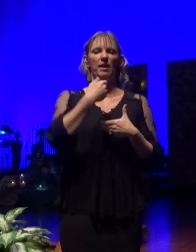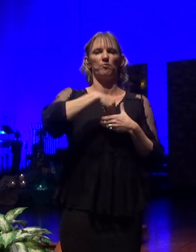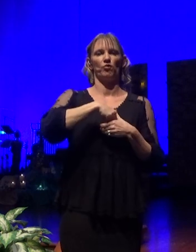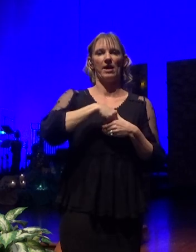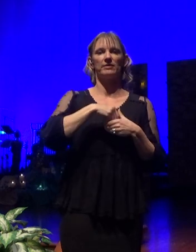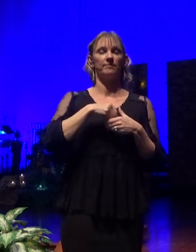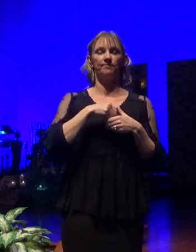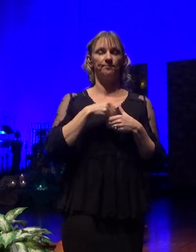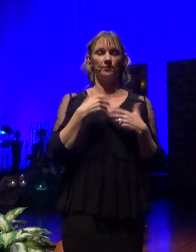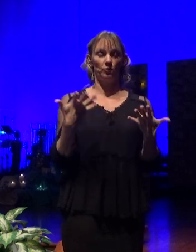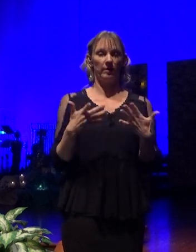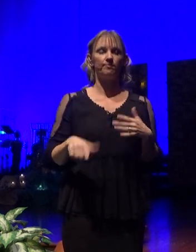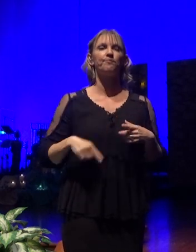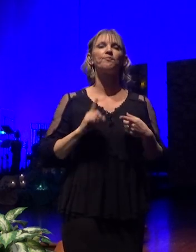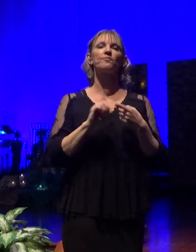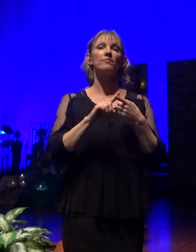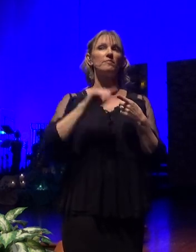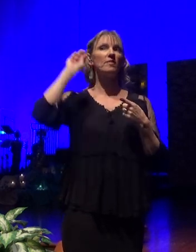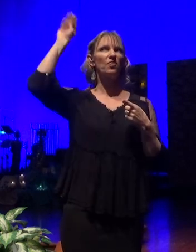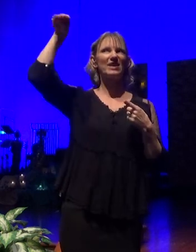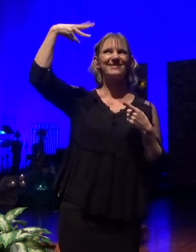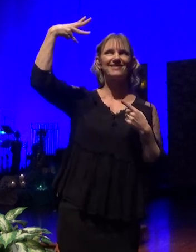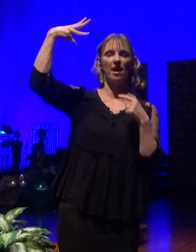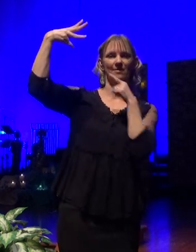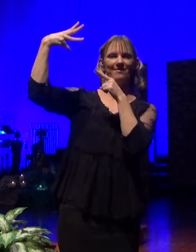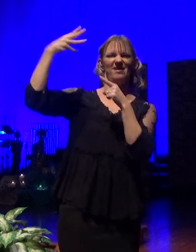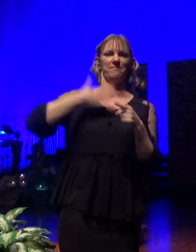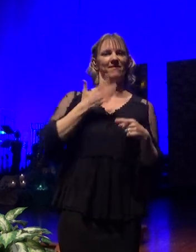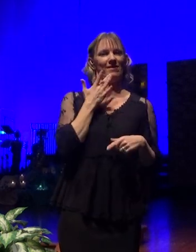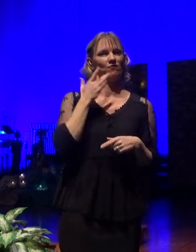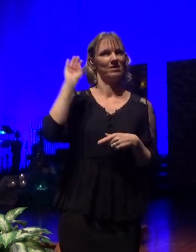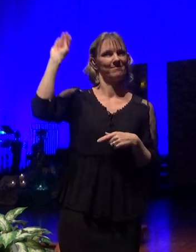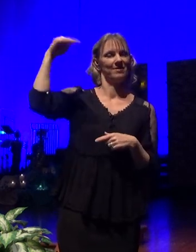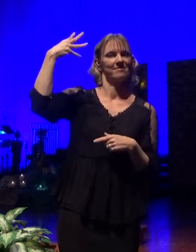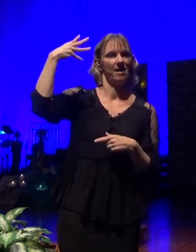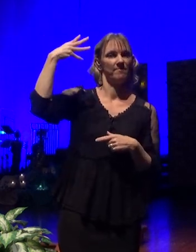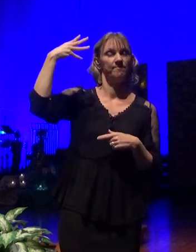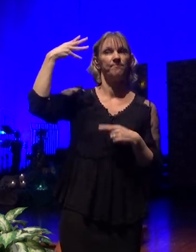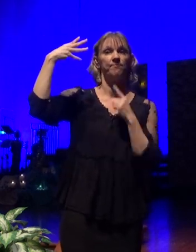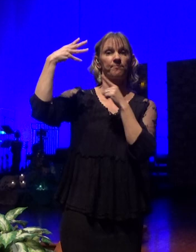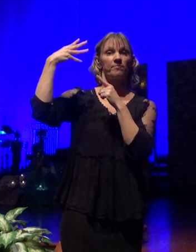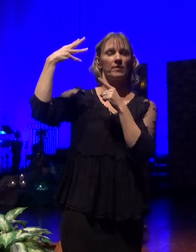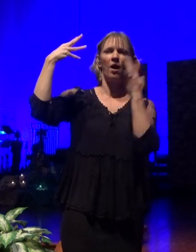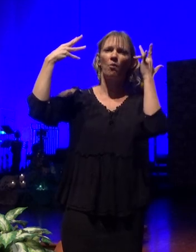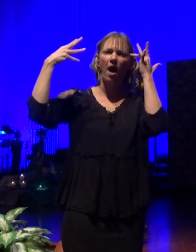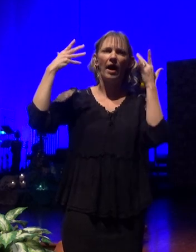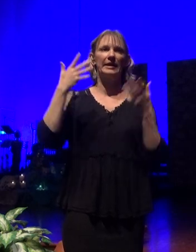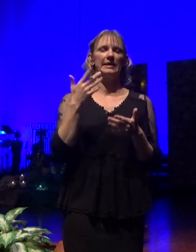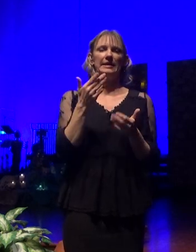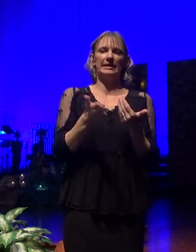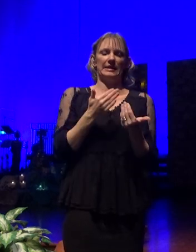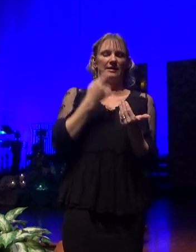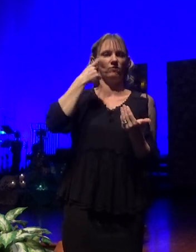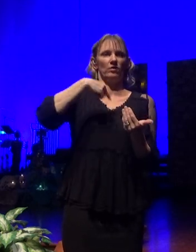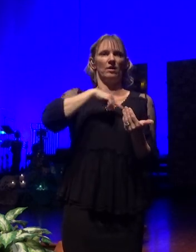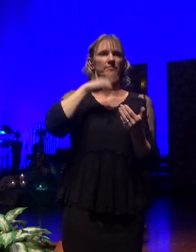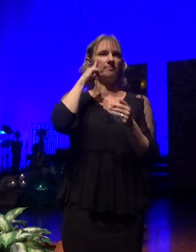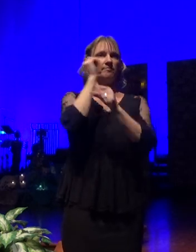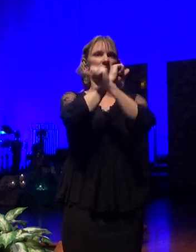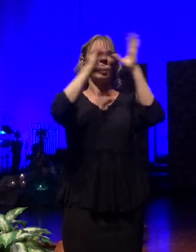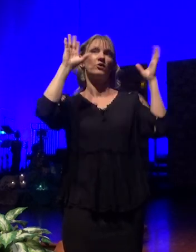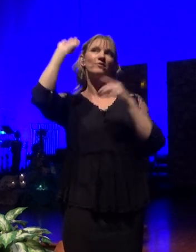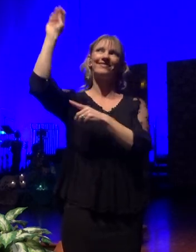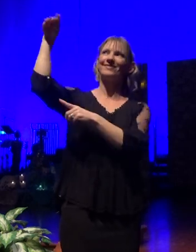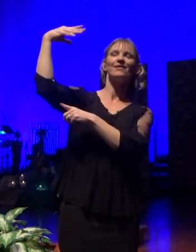include the sun. That's my favorite one. Because it's so easy for us humans to imagine the sun